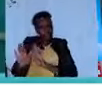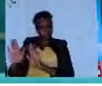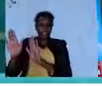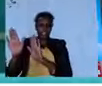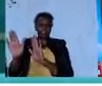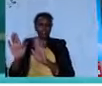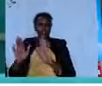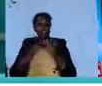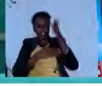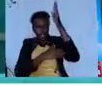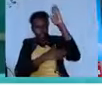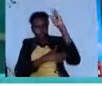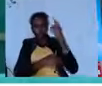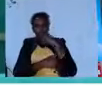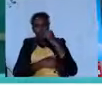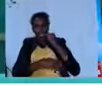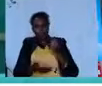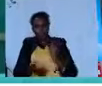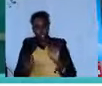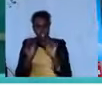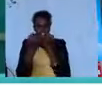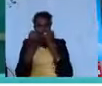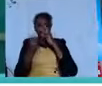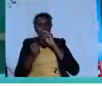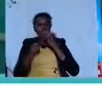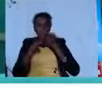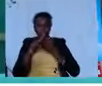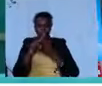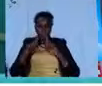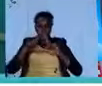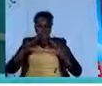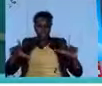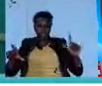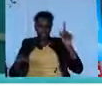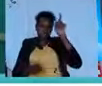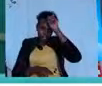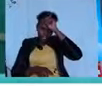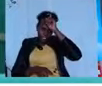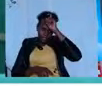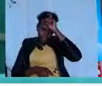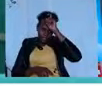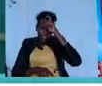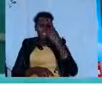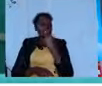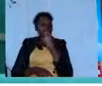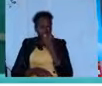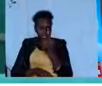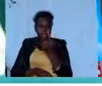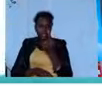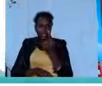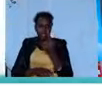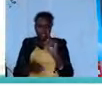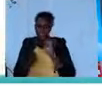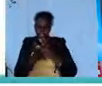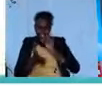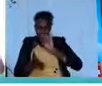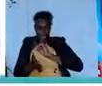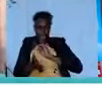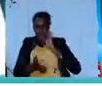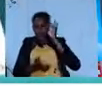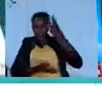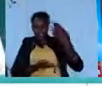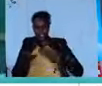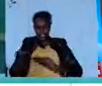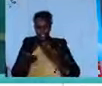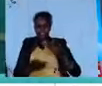the God who had saved them from the land of Egypt. He declared that I will serve the